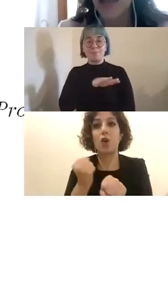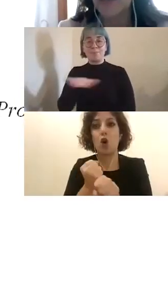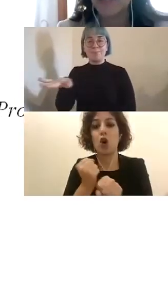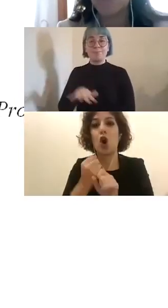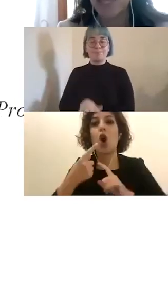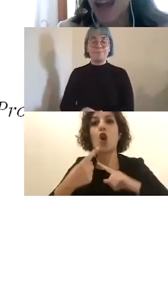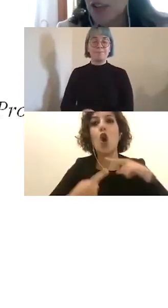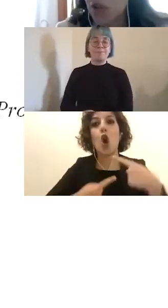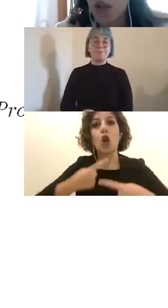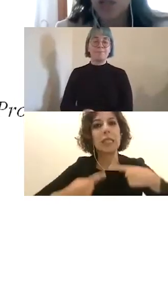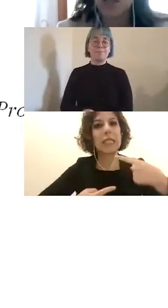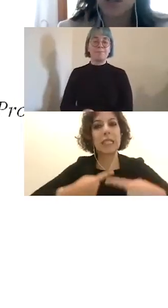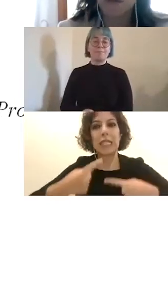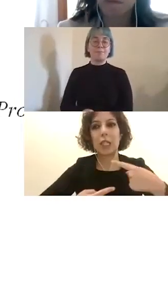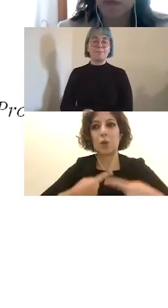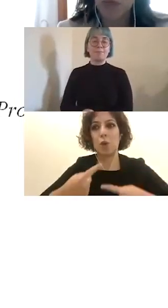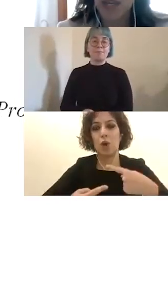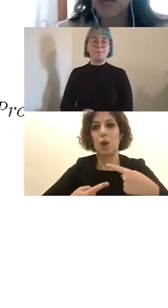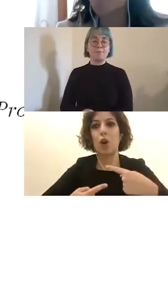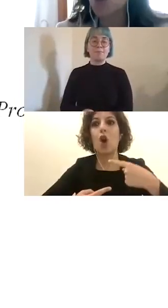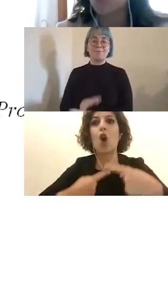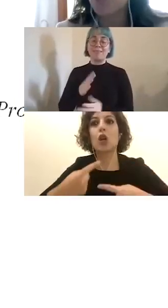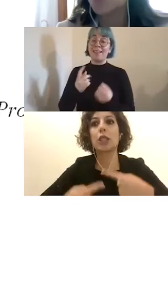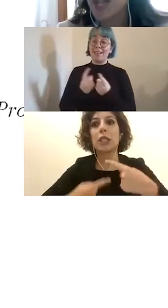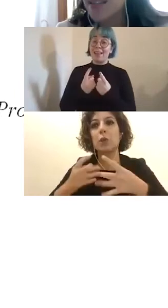thanks to a constant and immediate